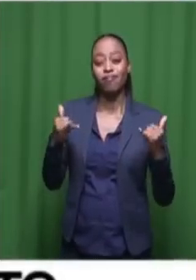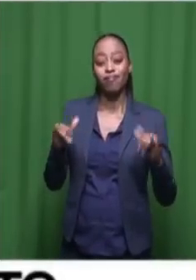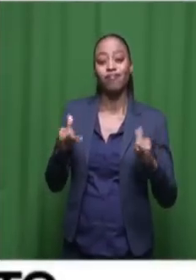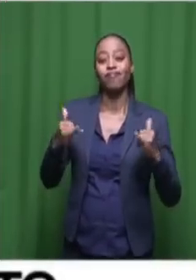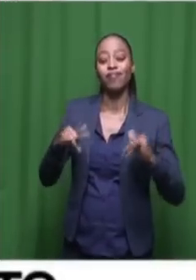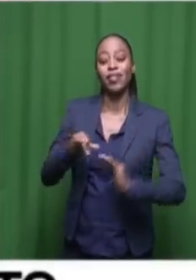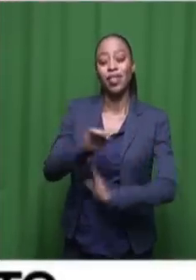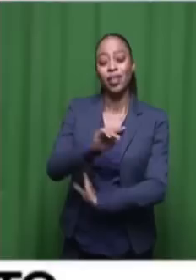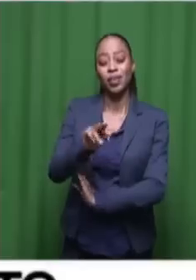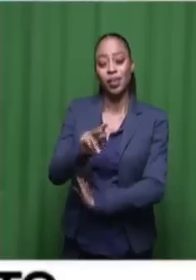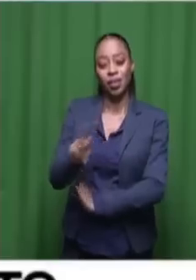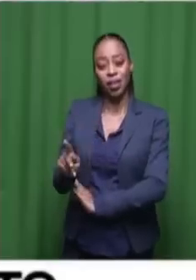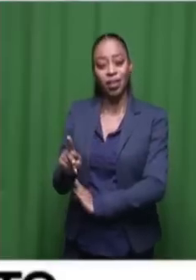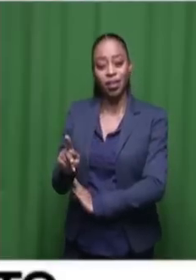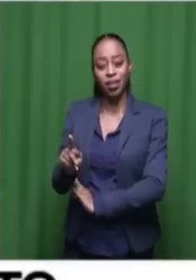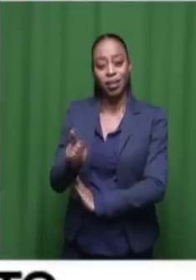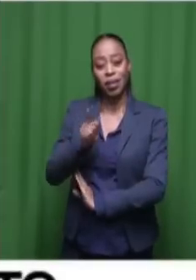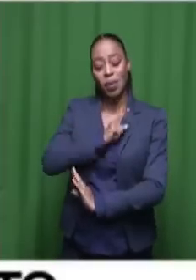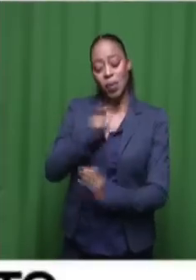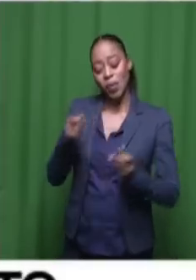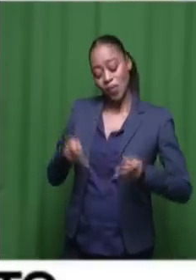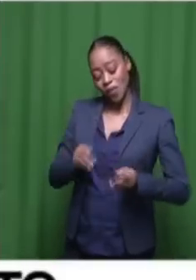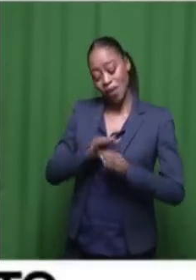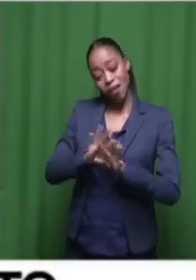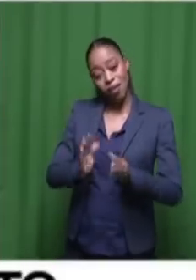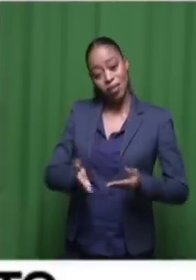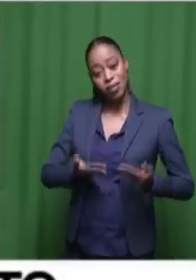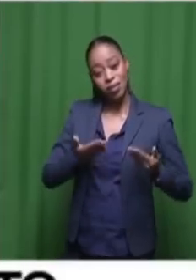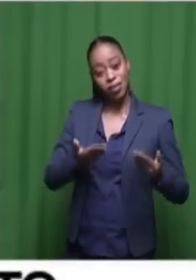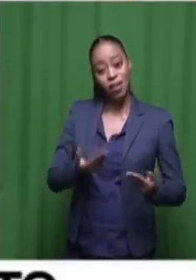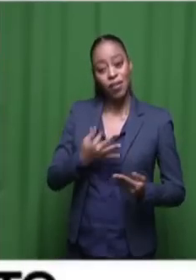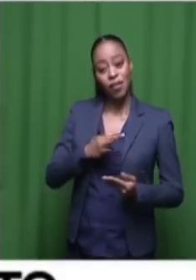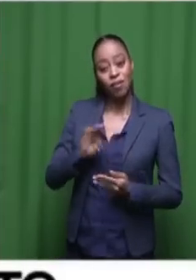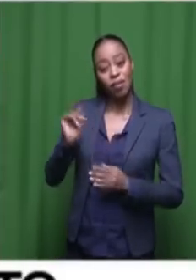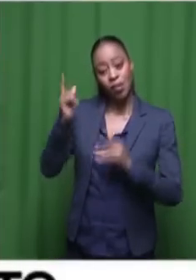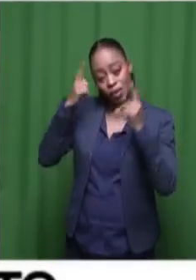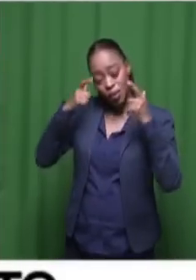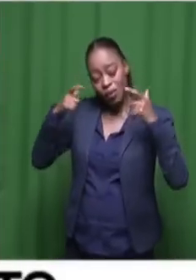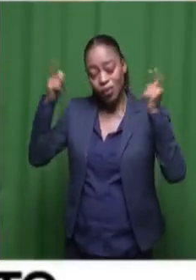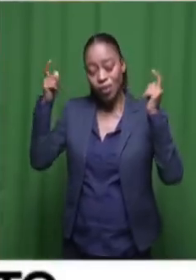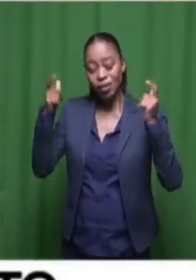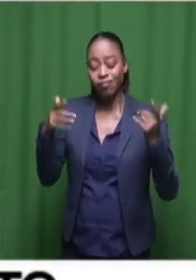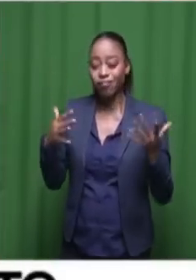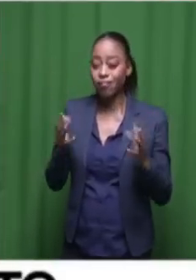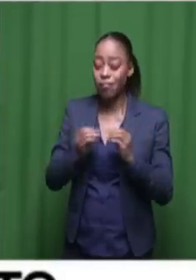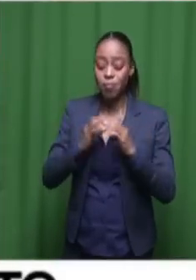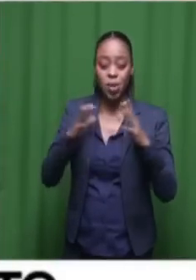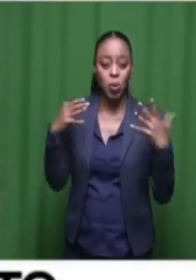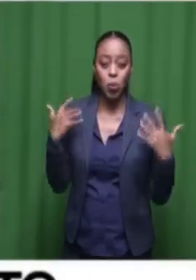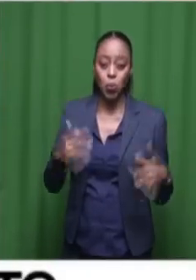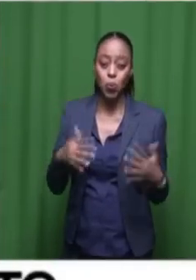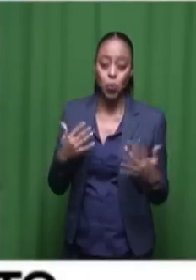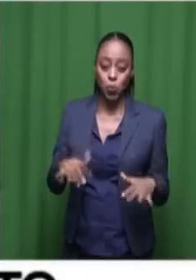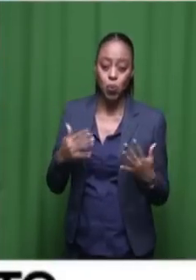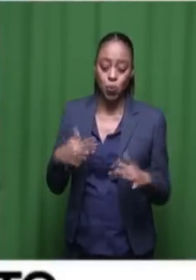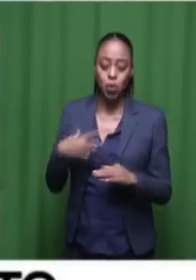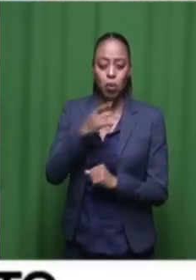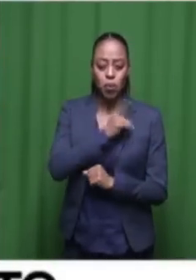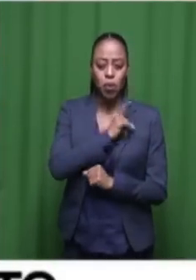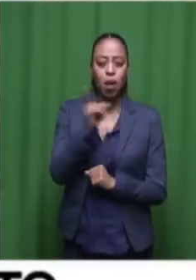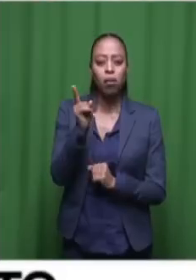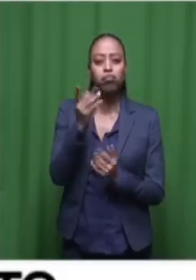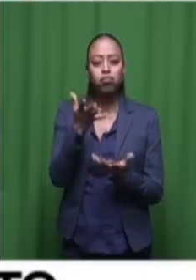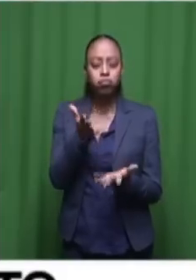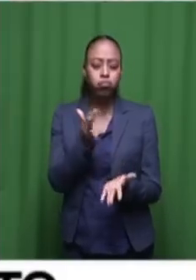history, the funeral service of Her Majesty Queen Elizabeth II, who sat on